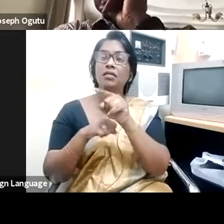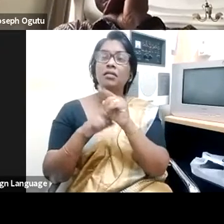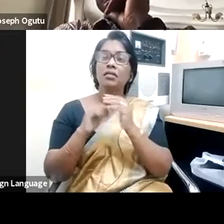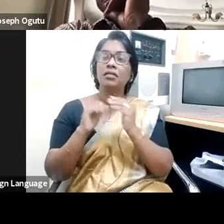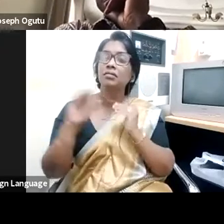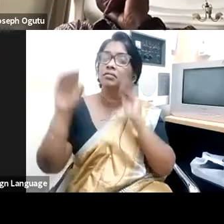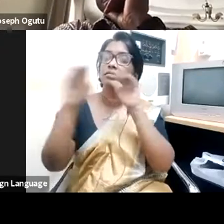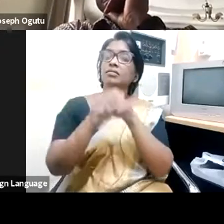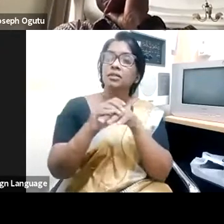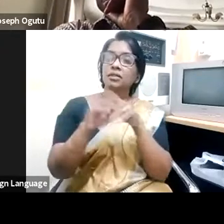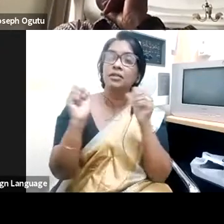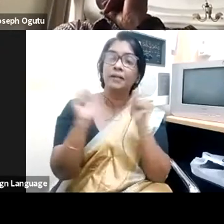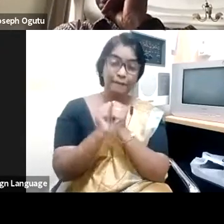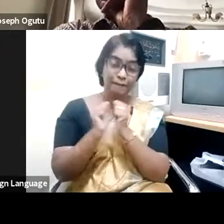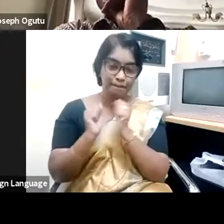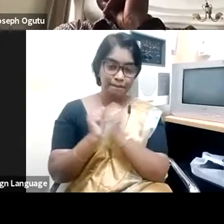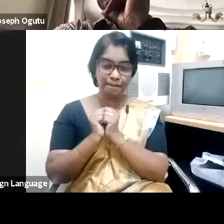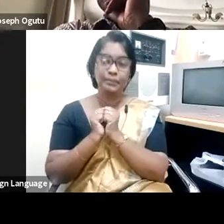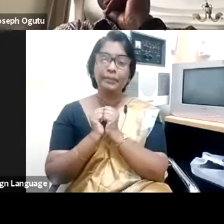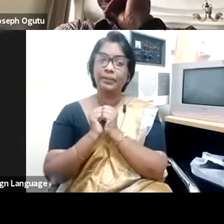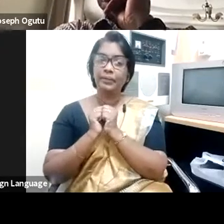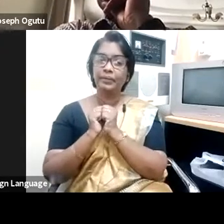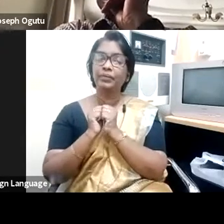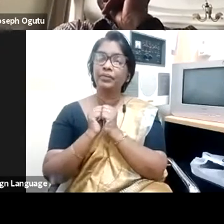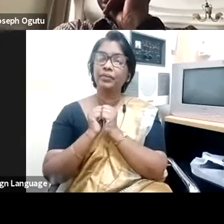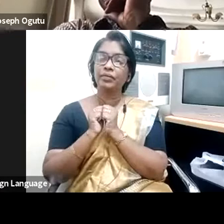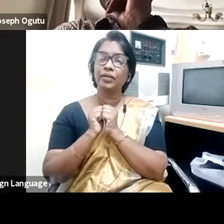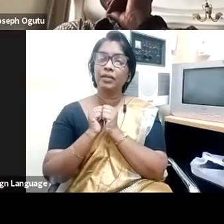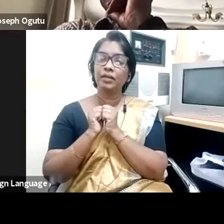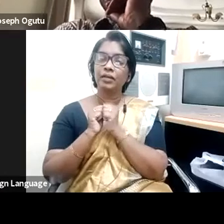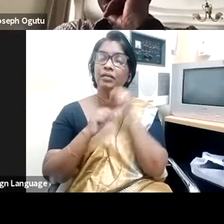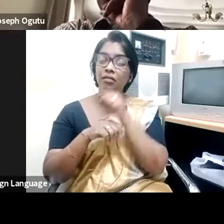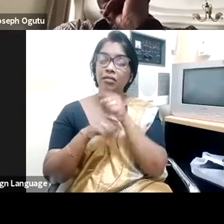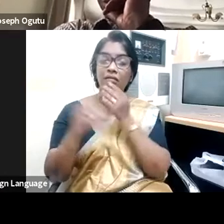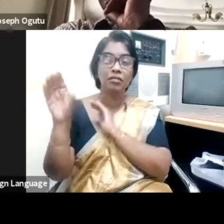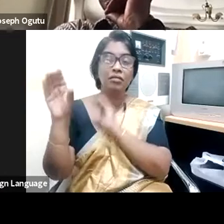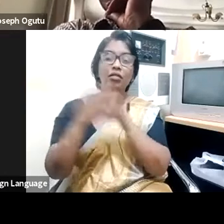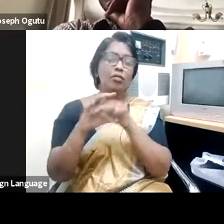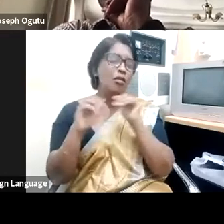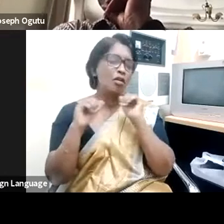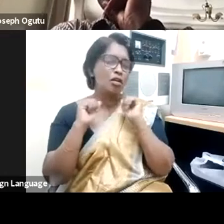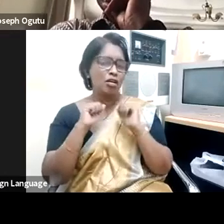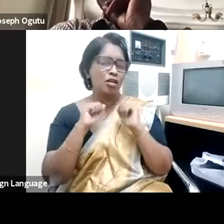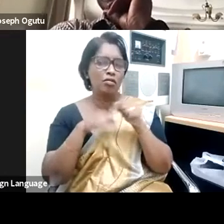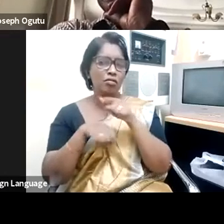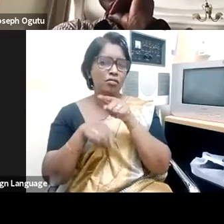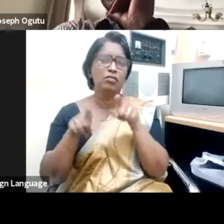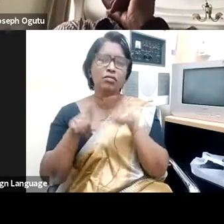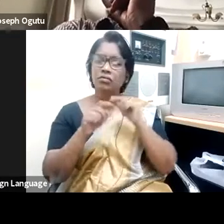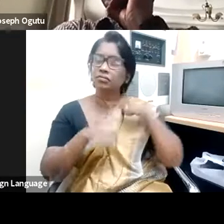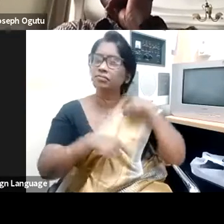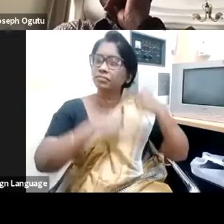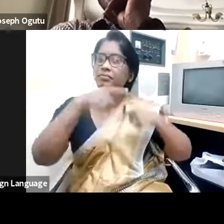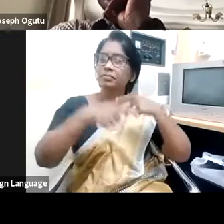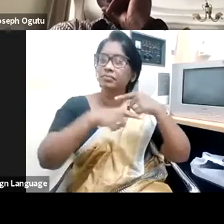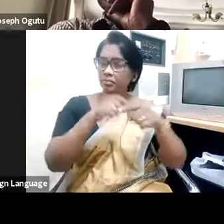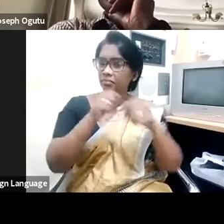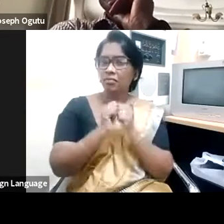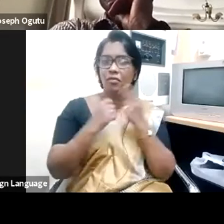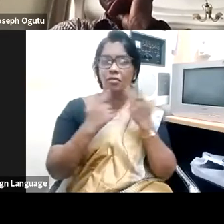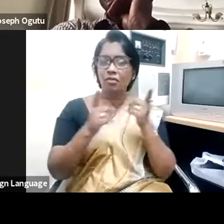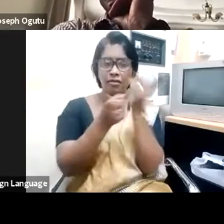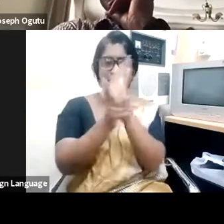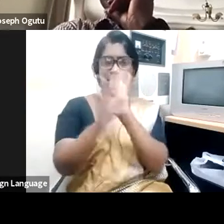incremental, gradual, continuous improvement, or has it been just, do you see it as disruptive and just radical? My question to you